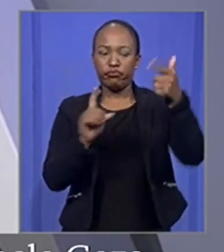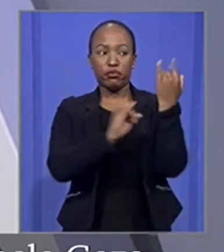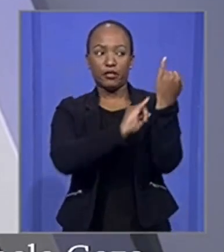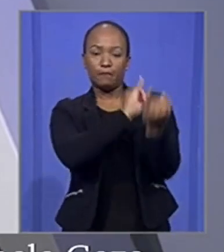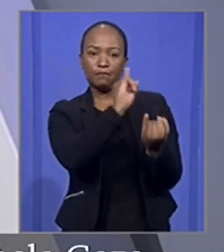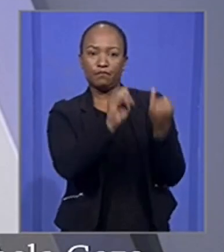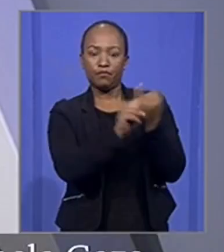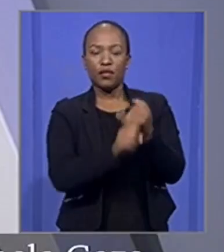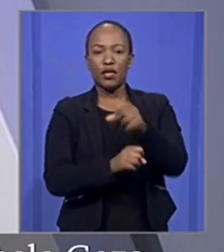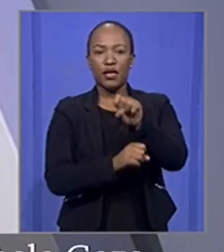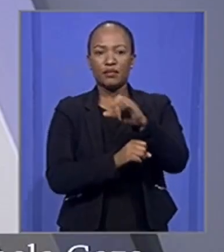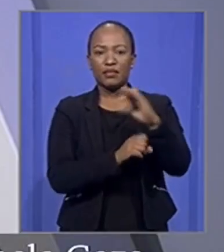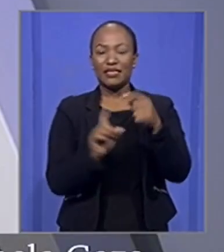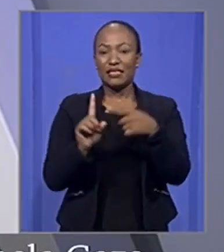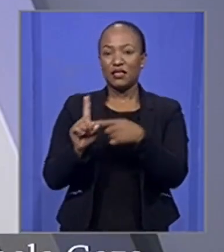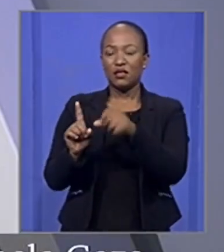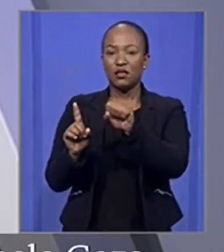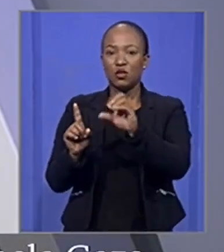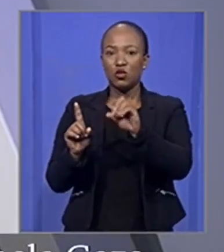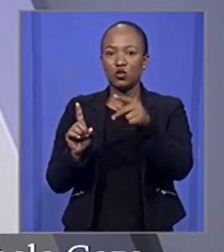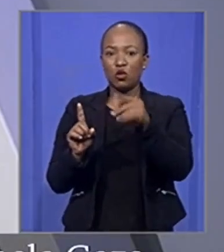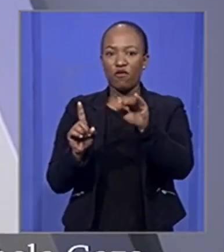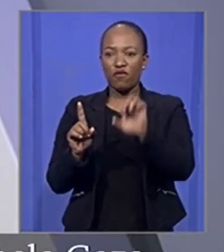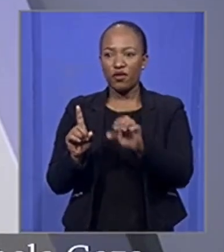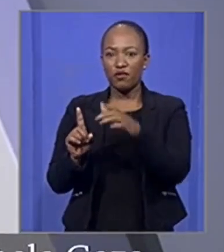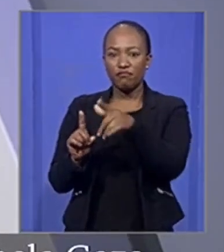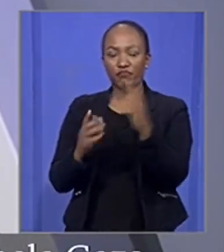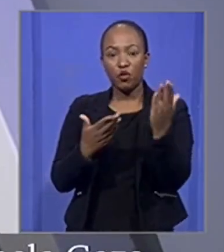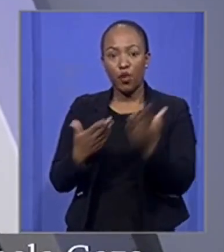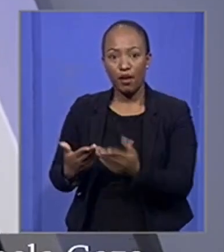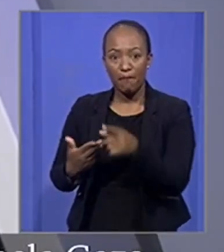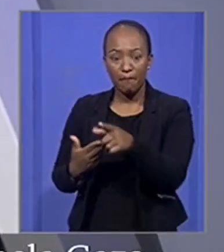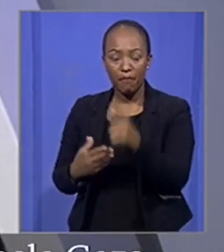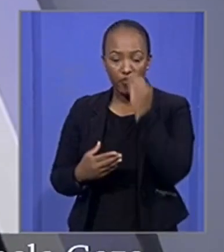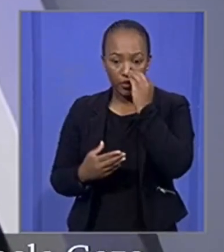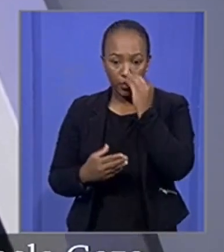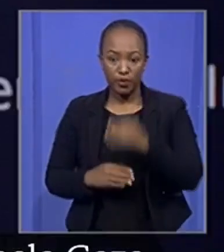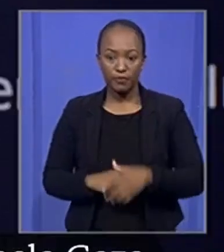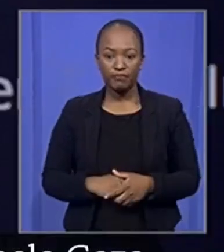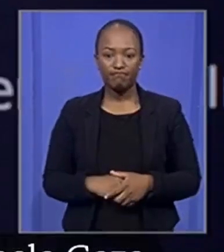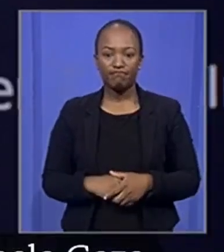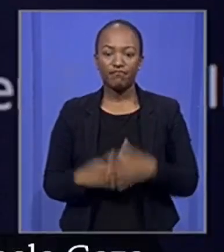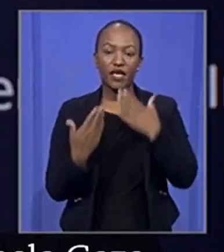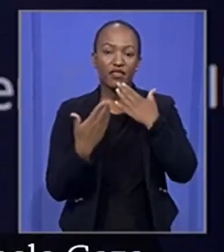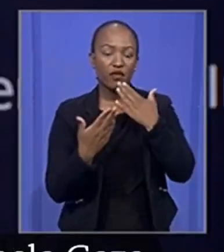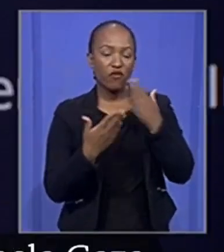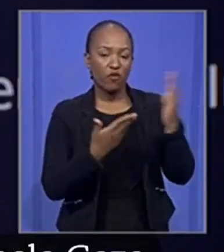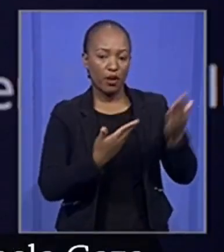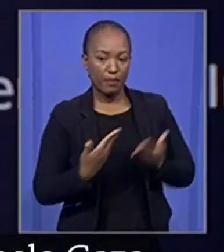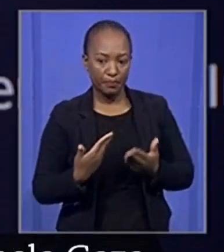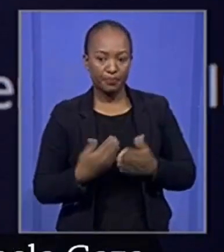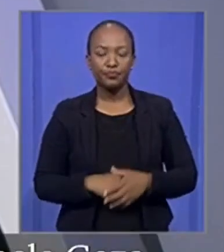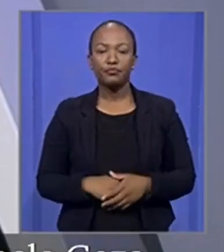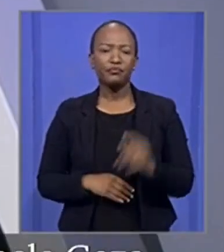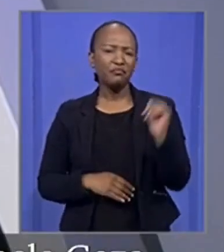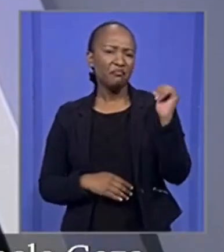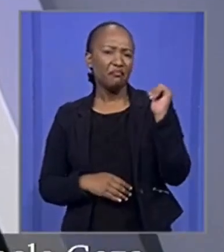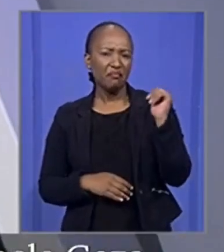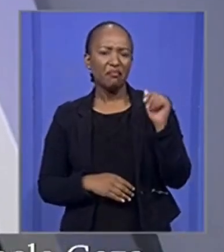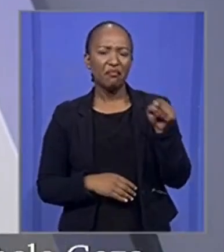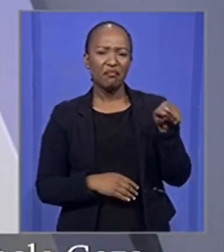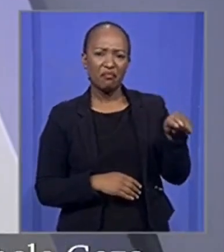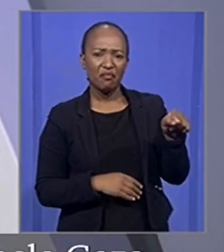mona ho SABC e leng Sophie Mokoena. Sophie, ha ke o amohele ditabeng tsa rona. Ke a leboha kgaitsedi. Ka mora ditlhaselo tsa maobane tsa Iran